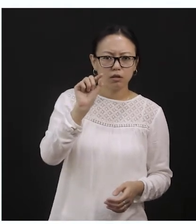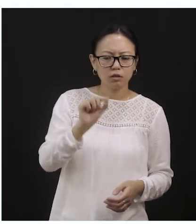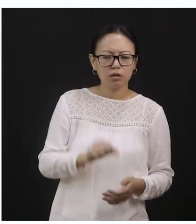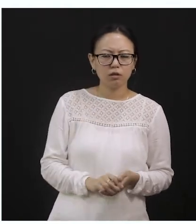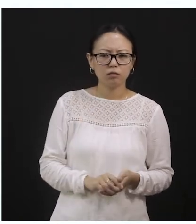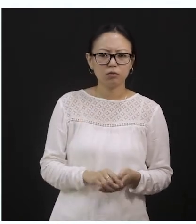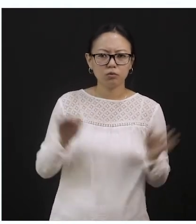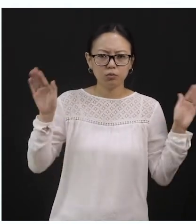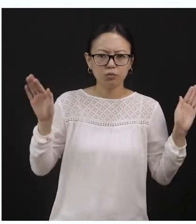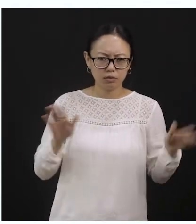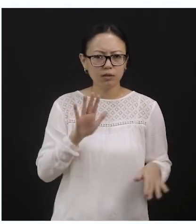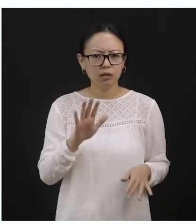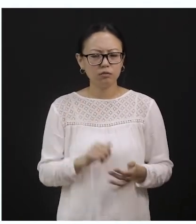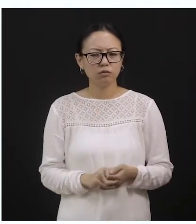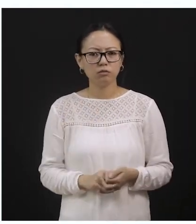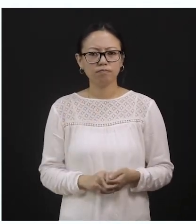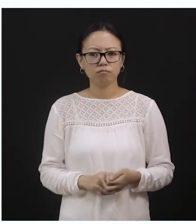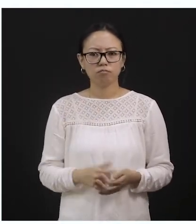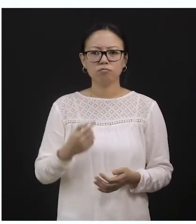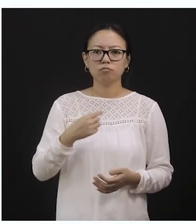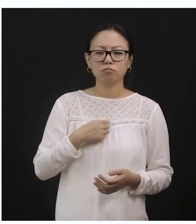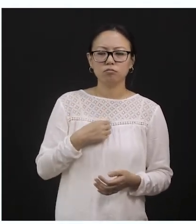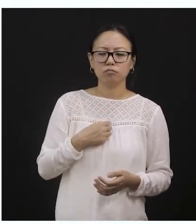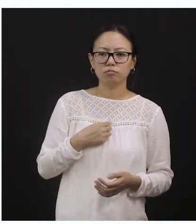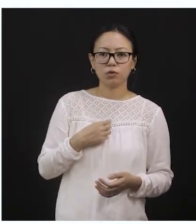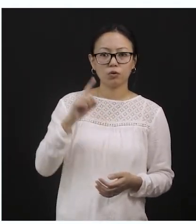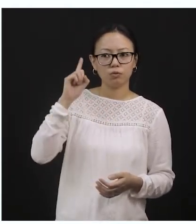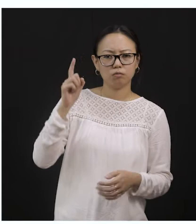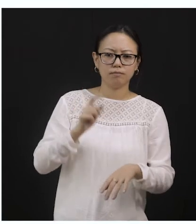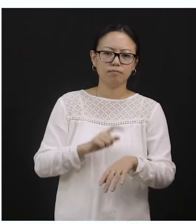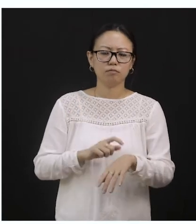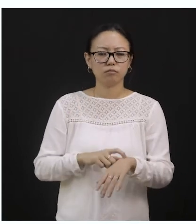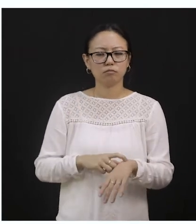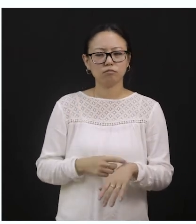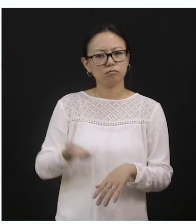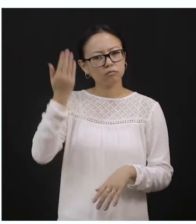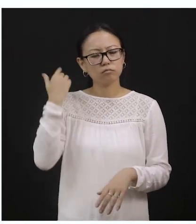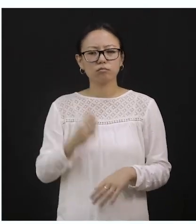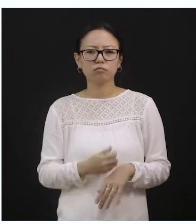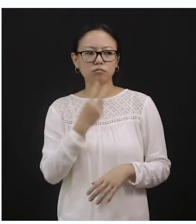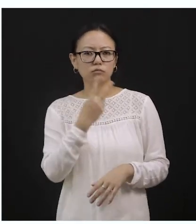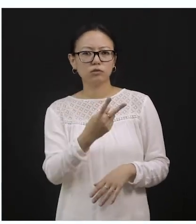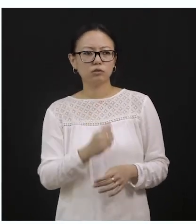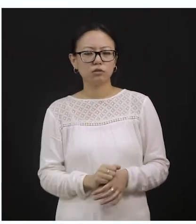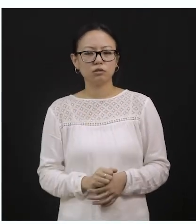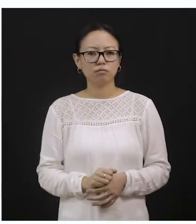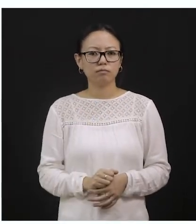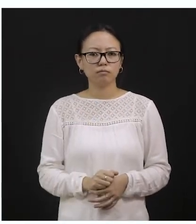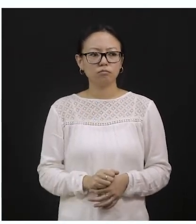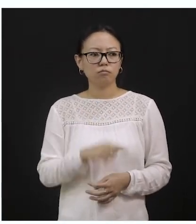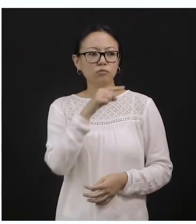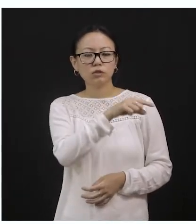once. Okay, for me, I have seen once. How about you? So this is what is called the queen